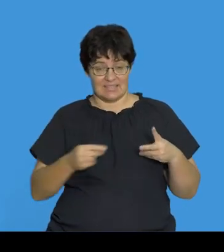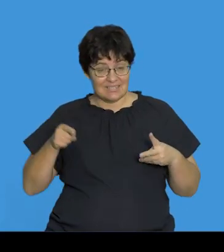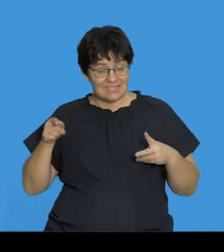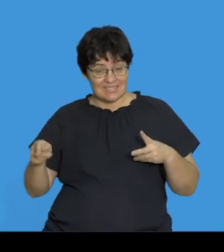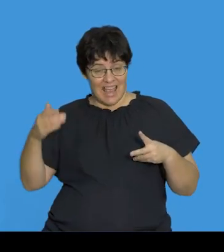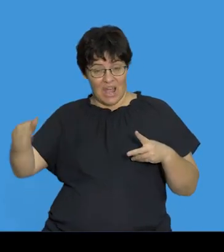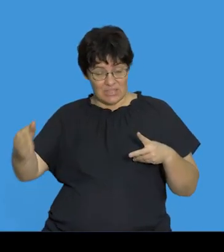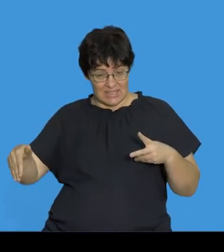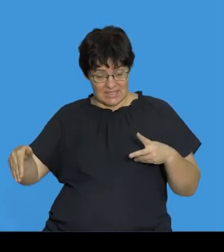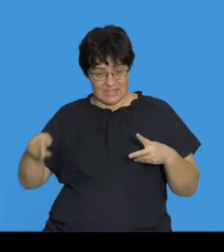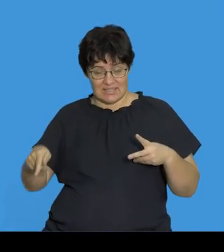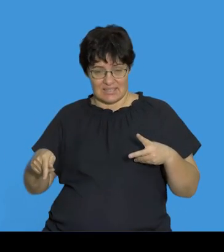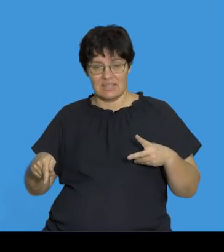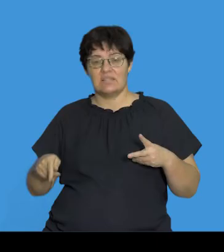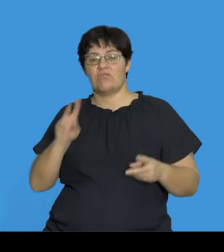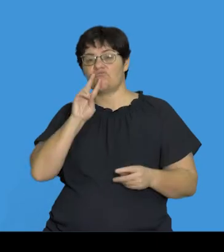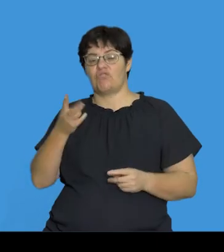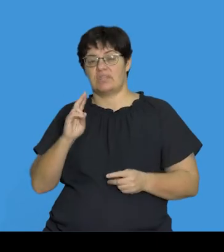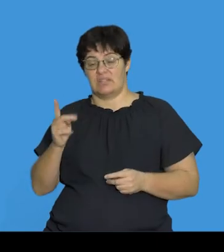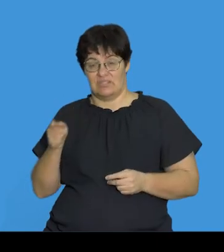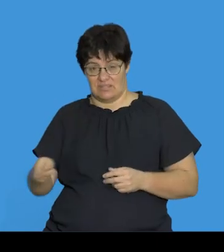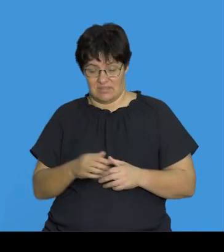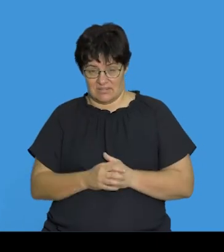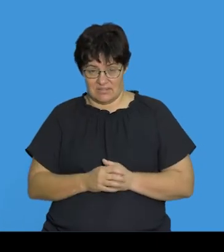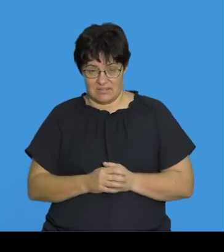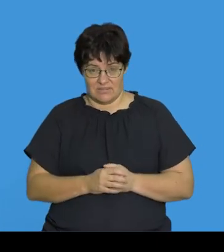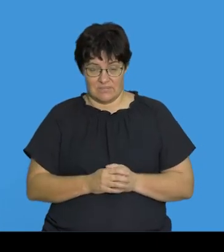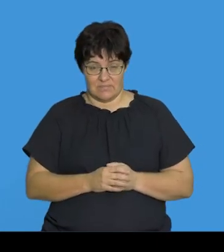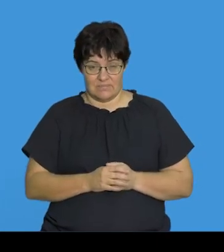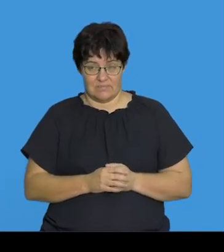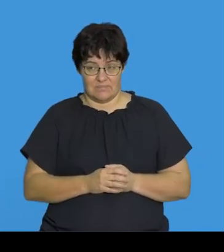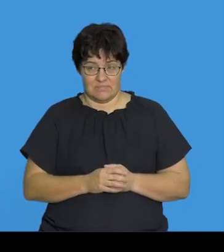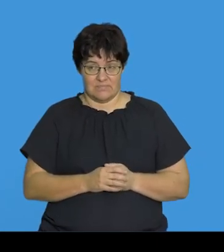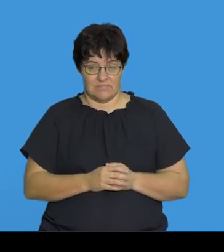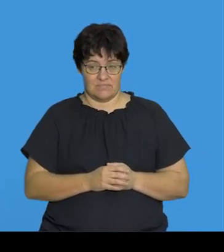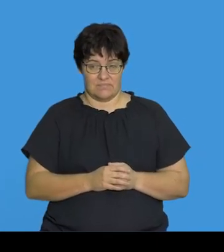and the second step that occurs outside in the cytoplasm is called